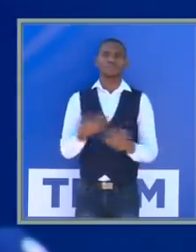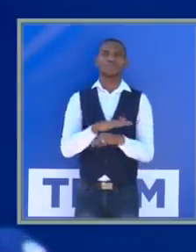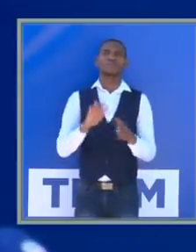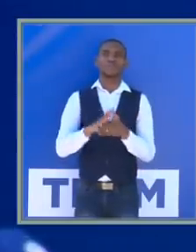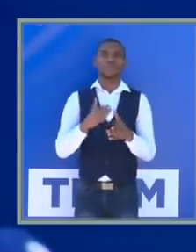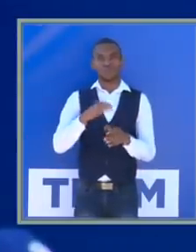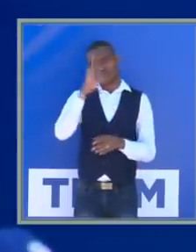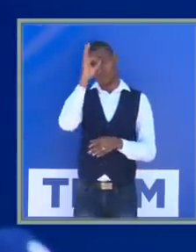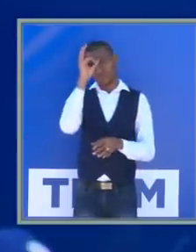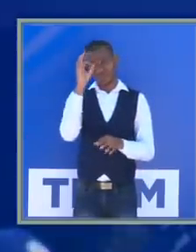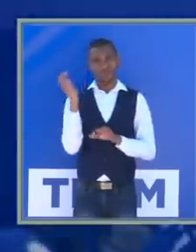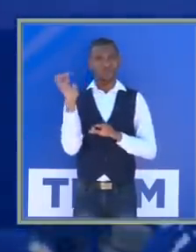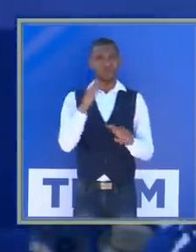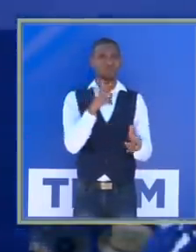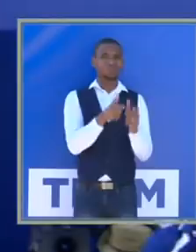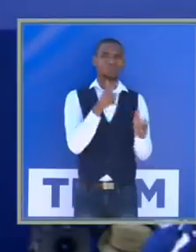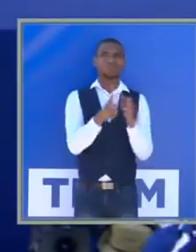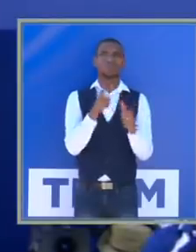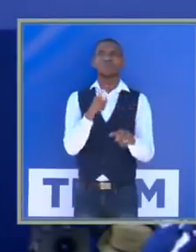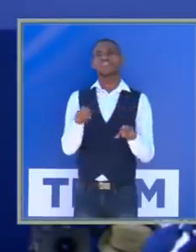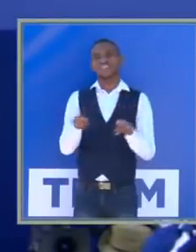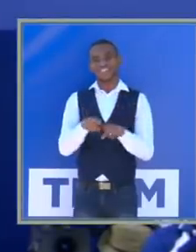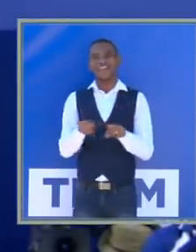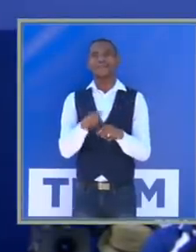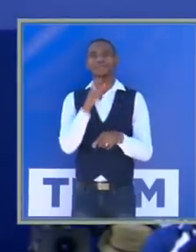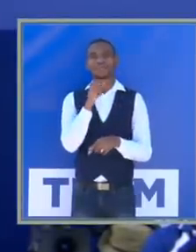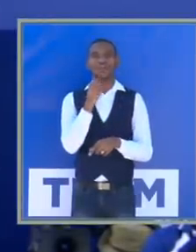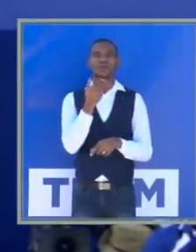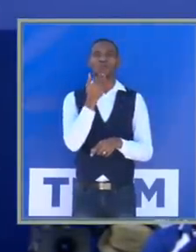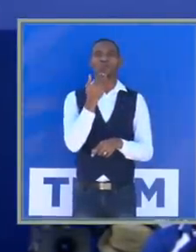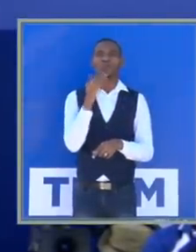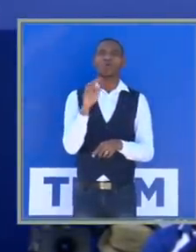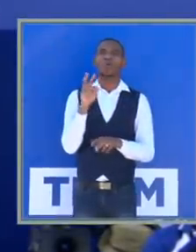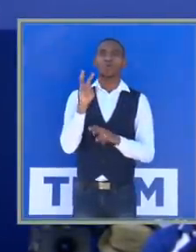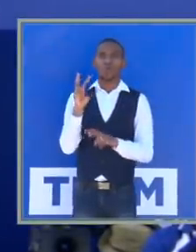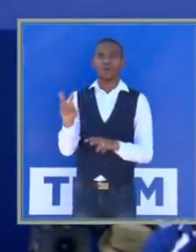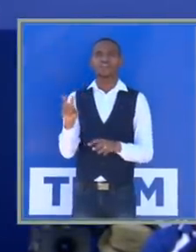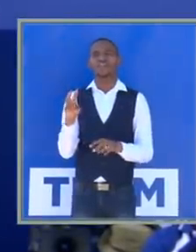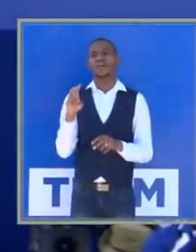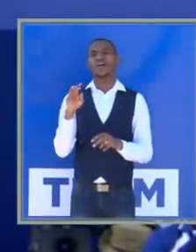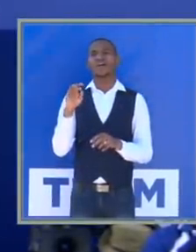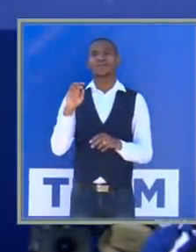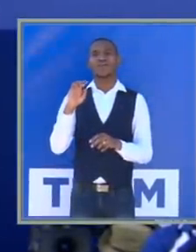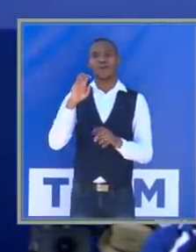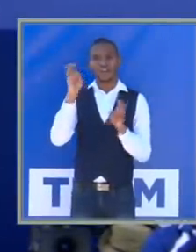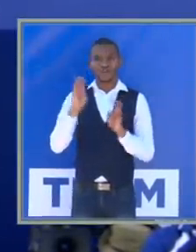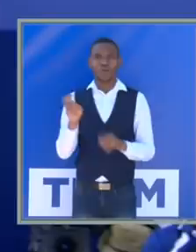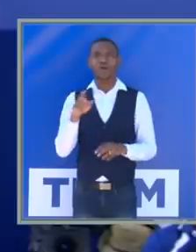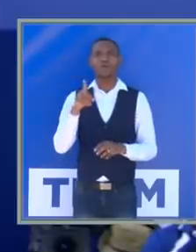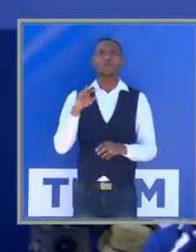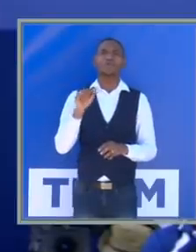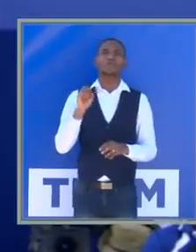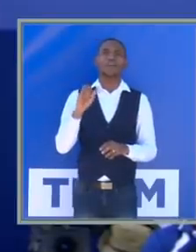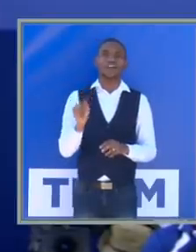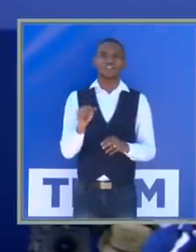police. This is the same man who watched Eskom Prasa ibulaiwa while he